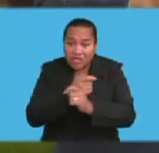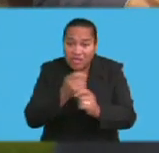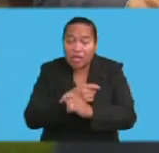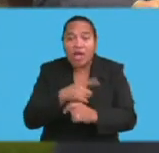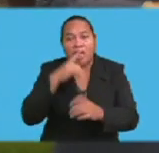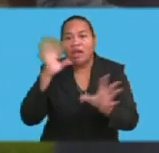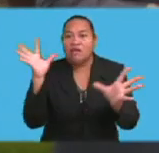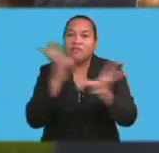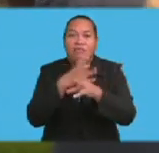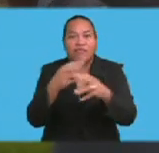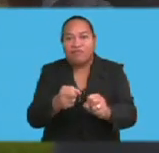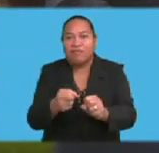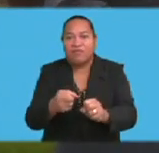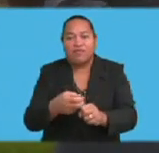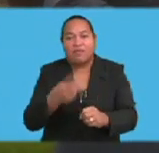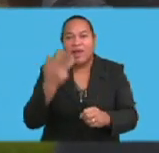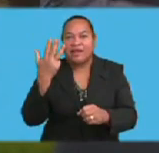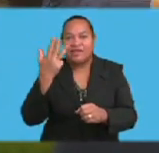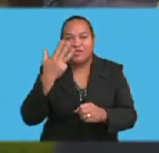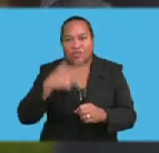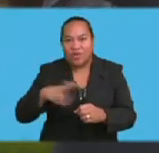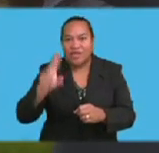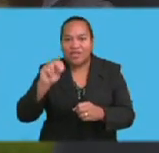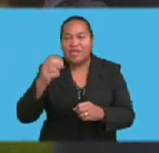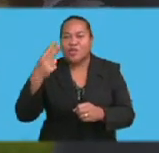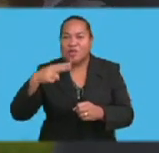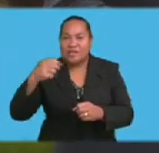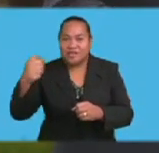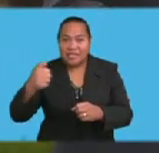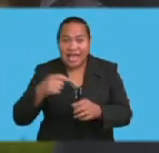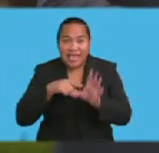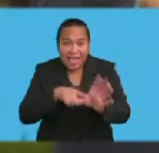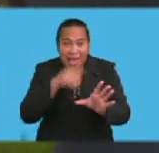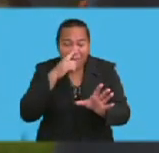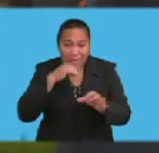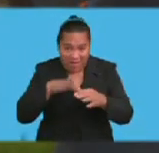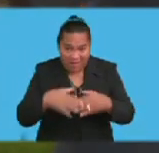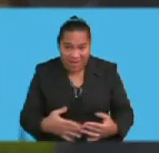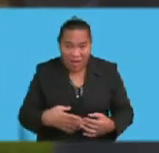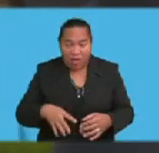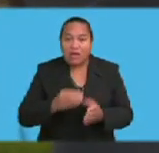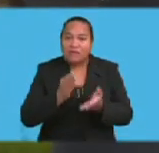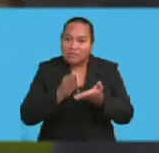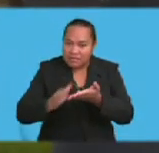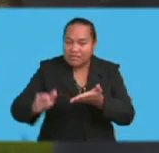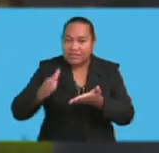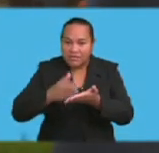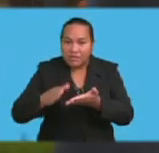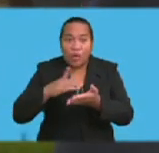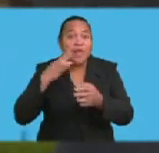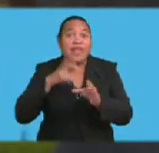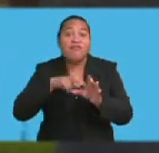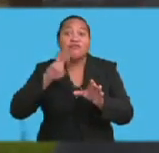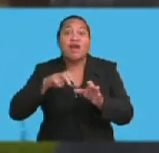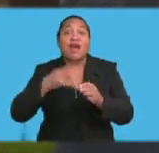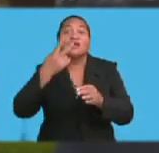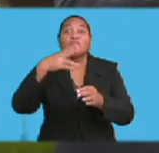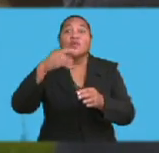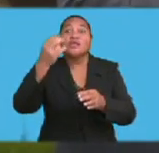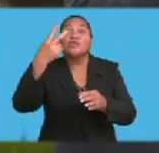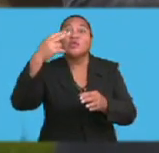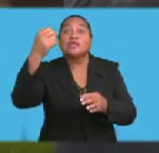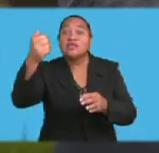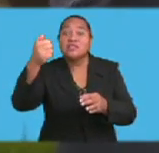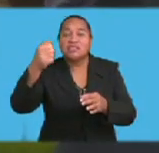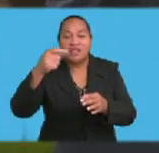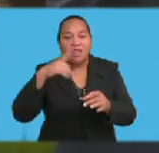the young people of Fiji today who are contributing to FNPF, by the time they would have retired in 2056, there would have been absolutely no funds